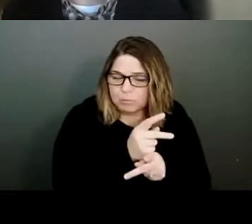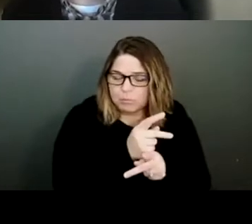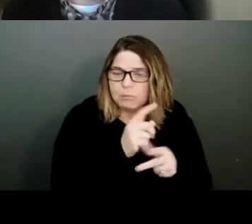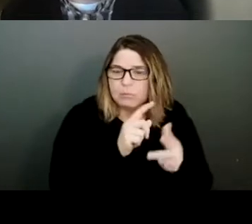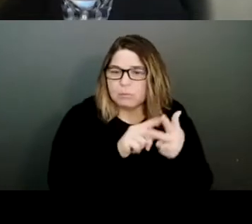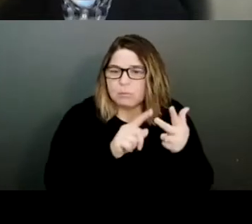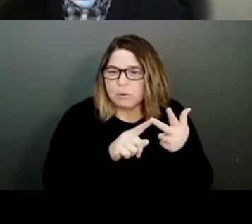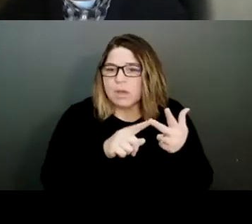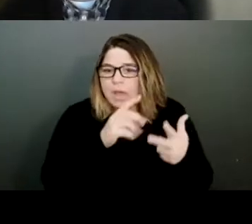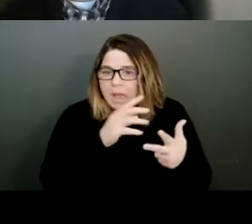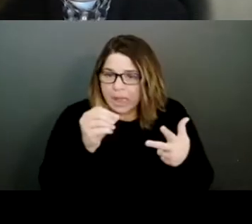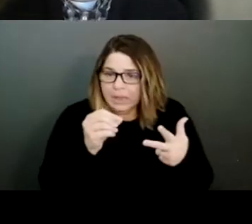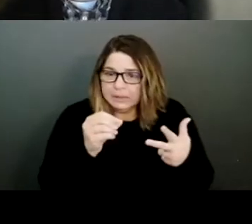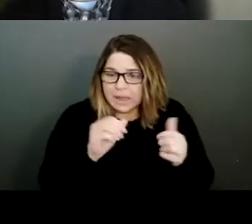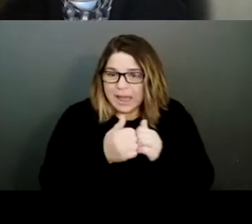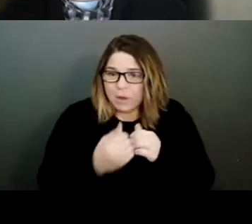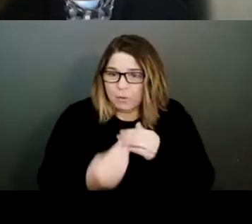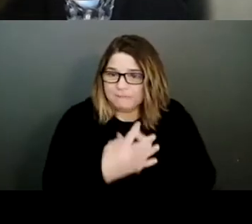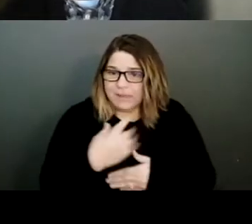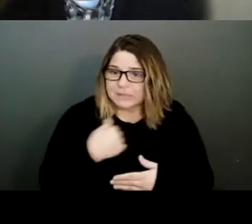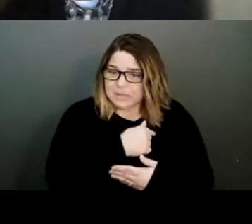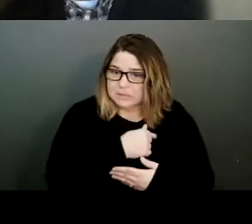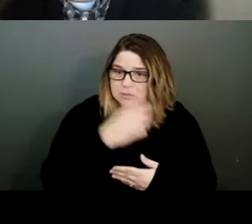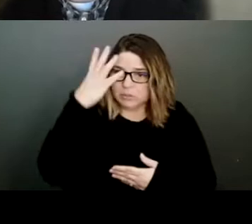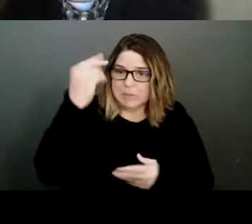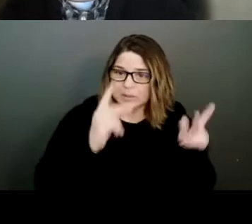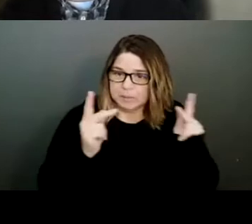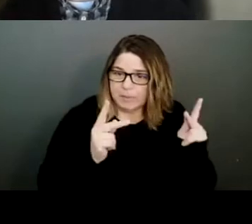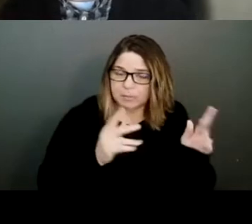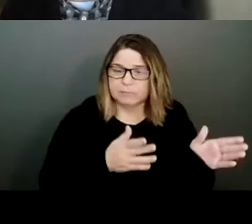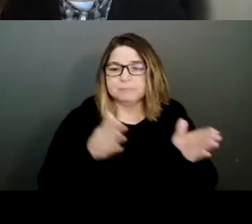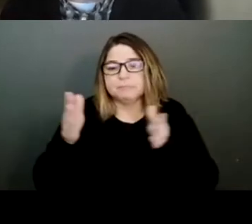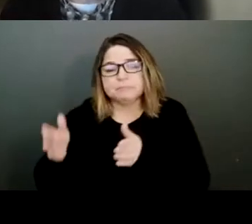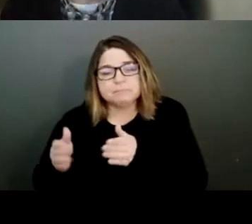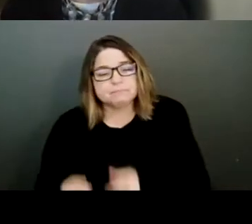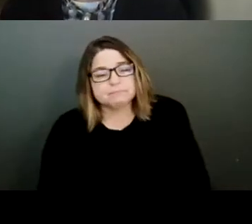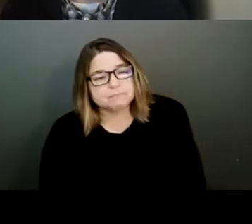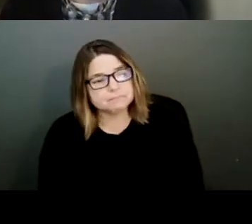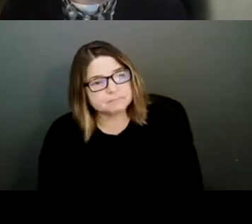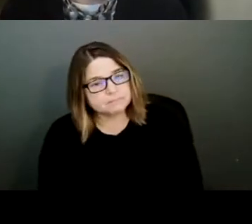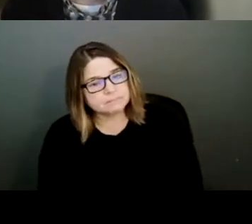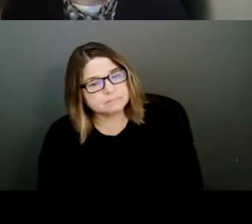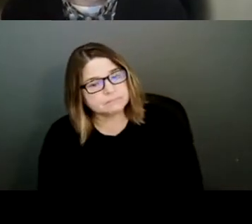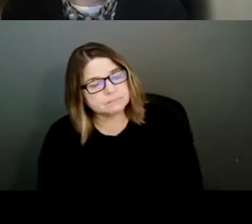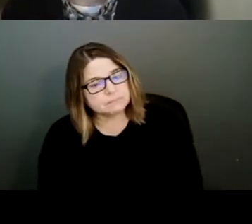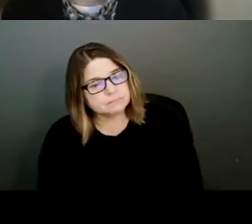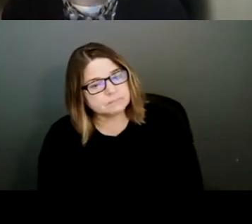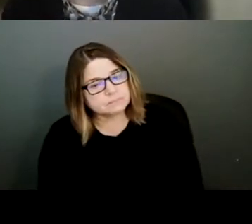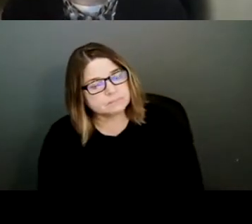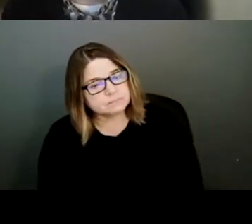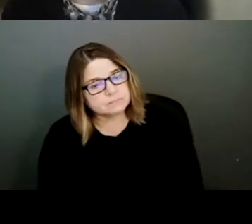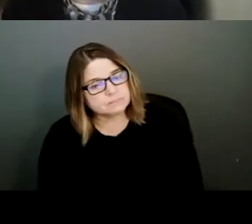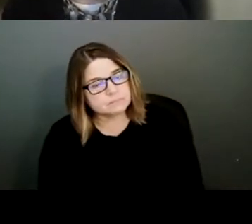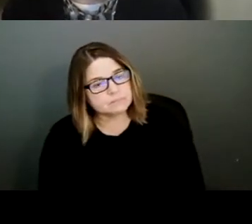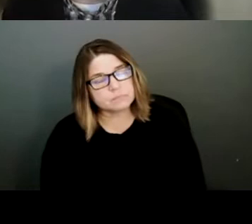on their caregiving. Next slide, please, Tia. I hope that my comments help set